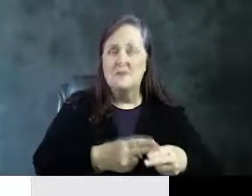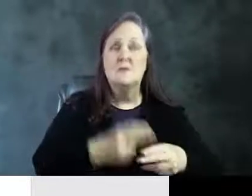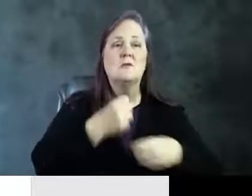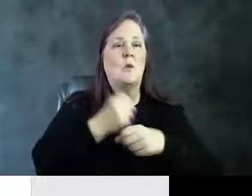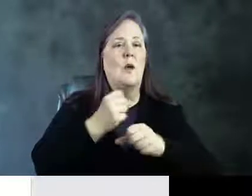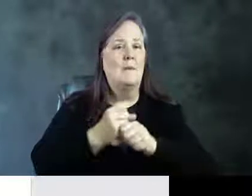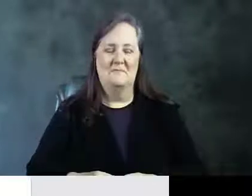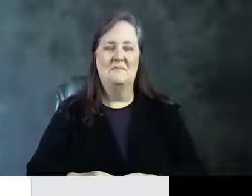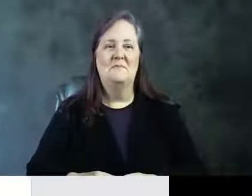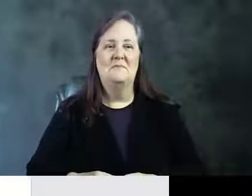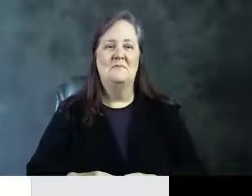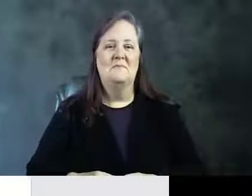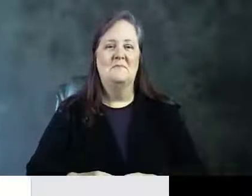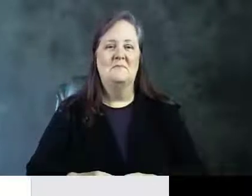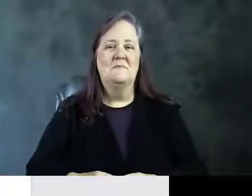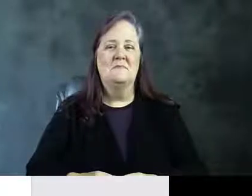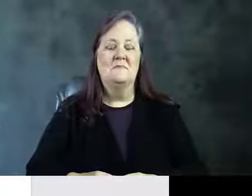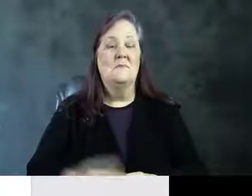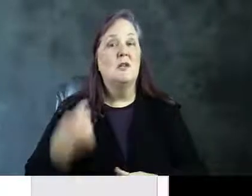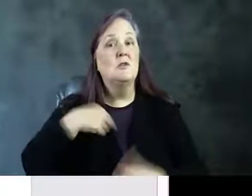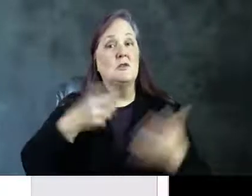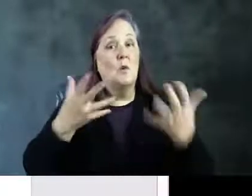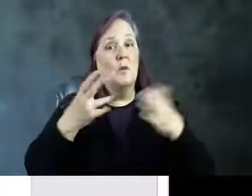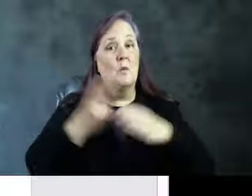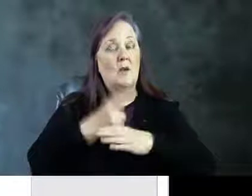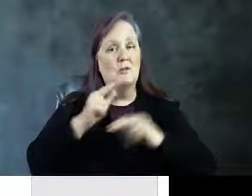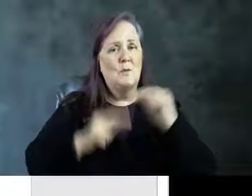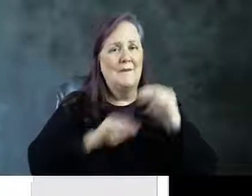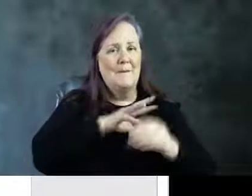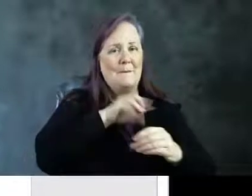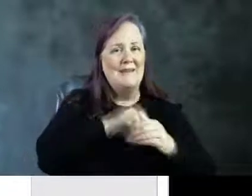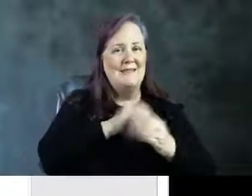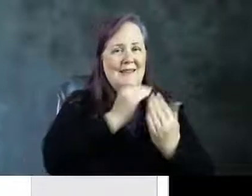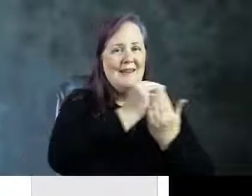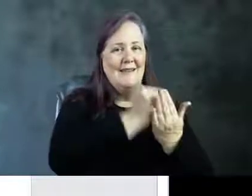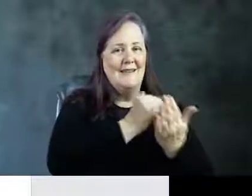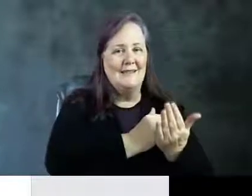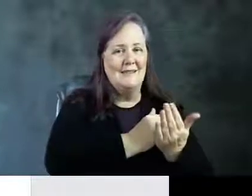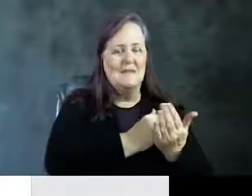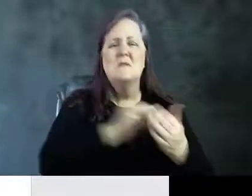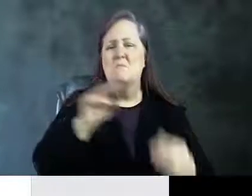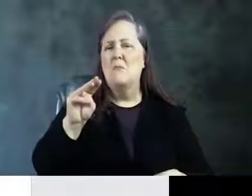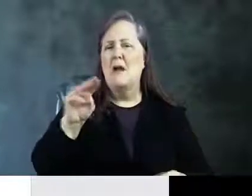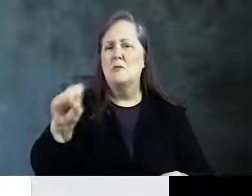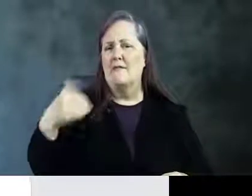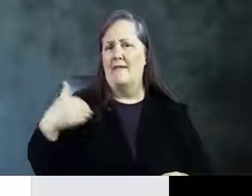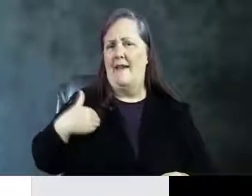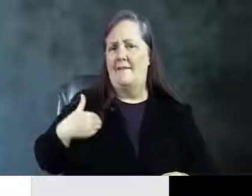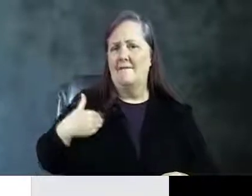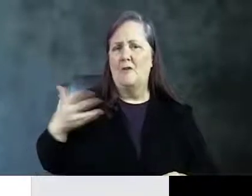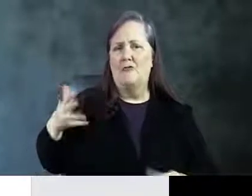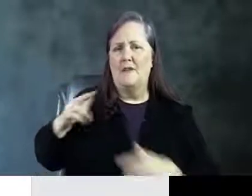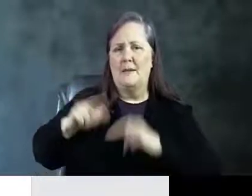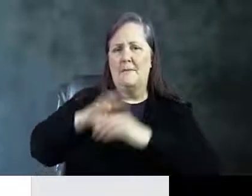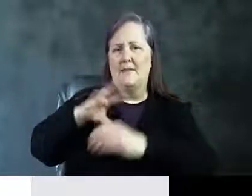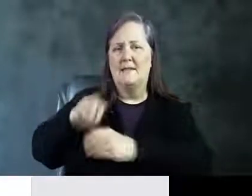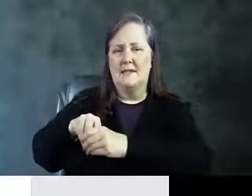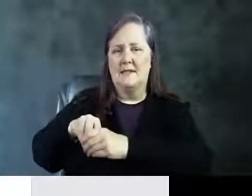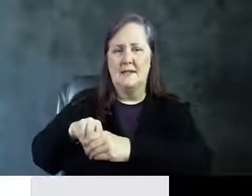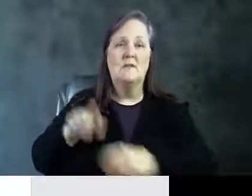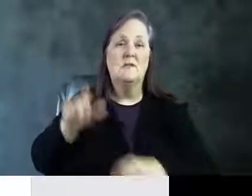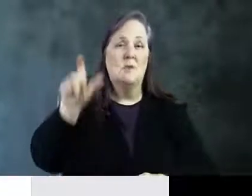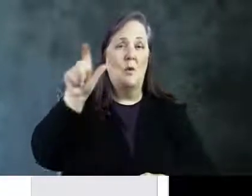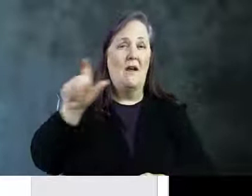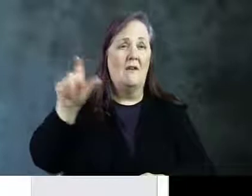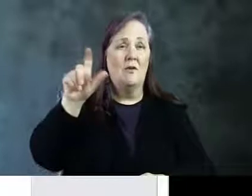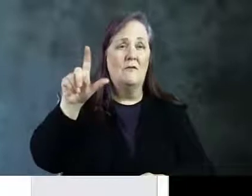that table. We want to use the built-in lists in Microsoft. So I'm up on my ribbon and I'm going to hover over some of the list options